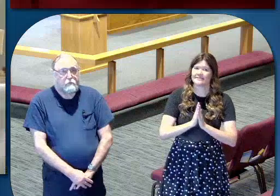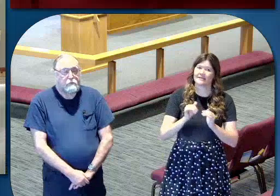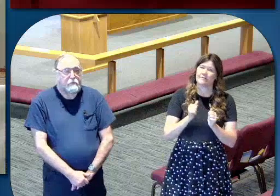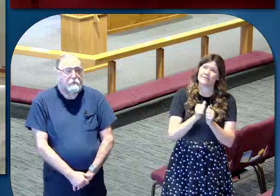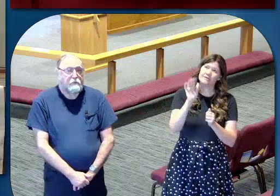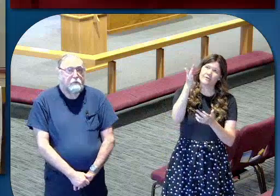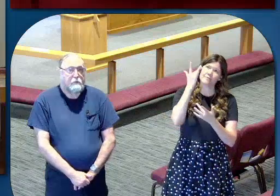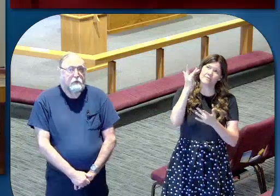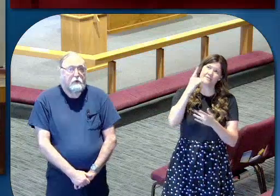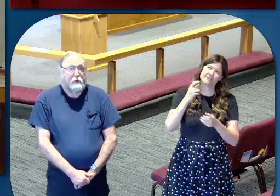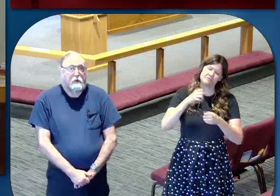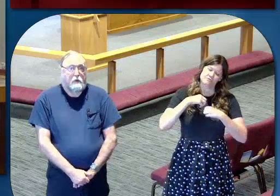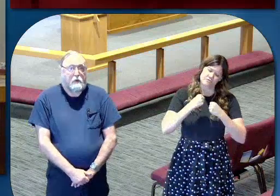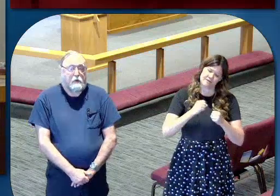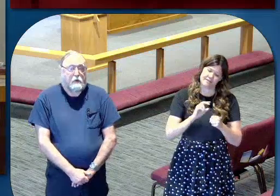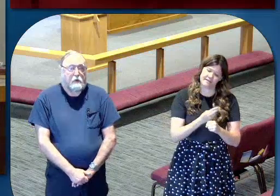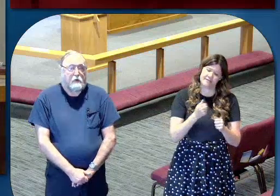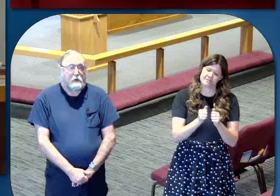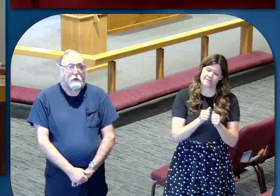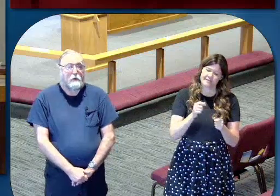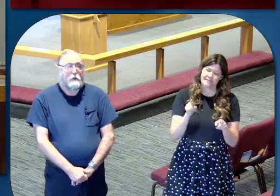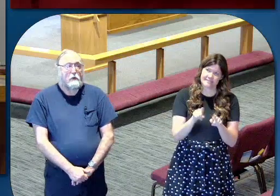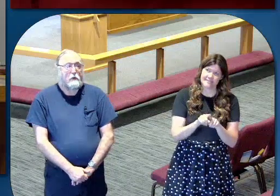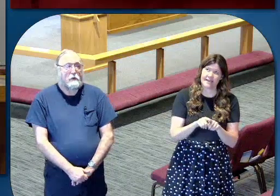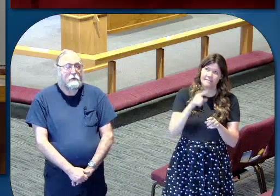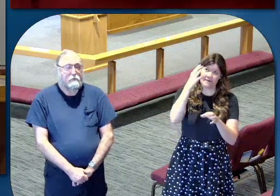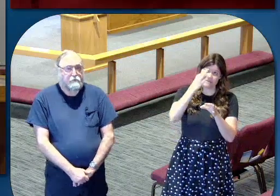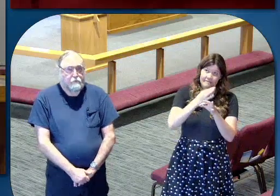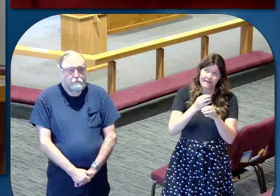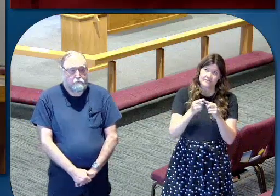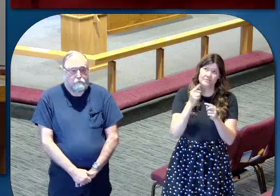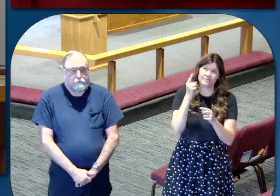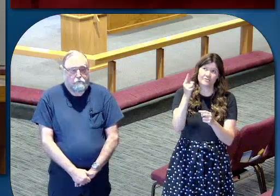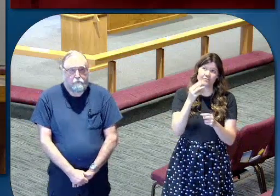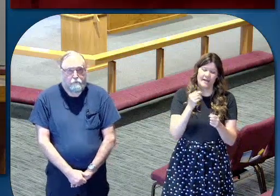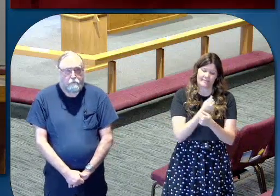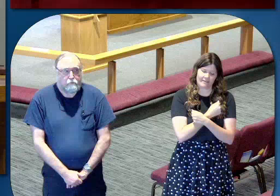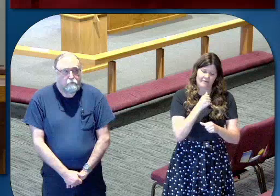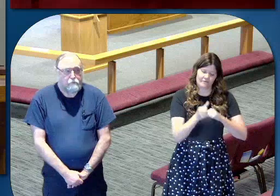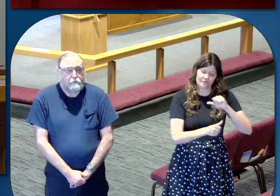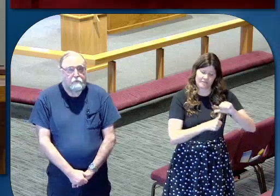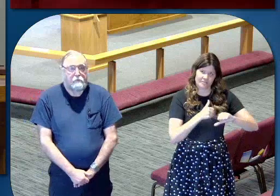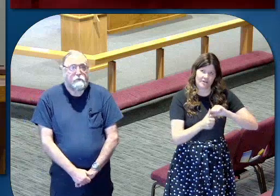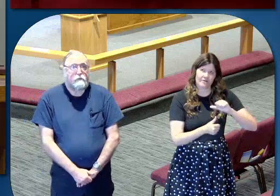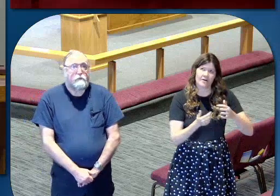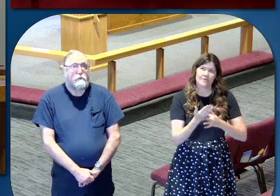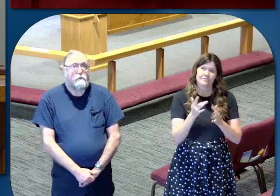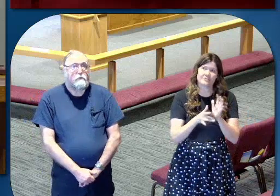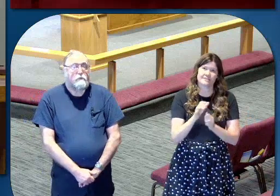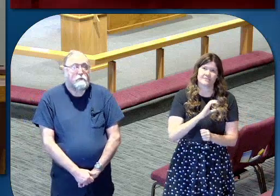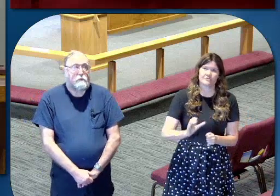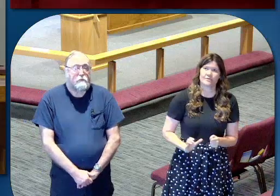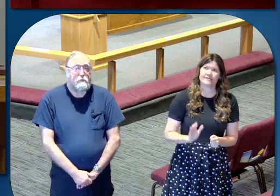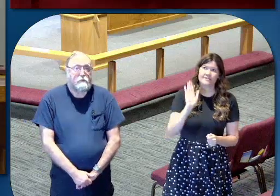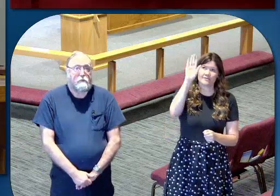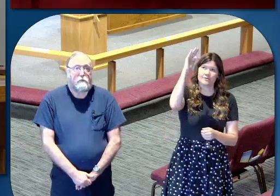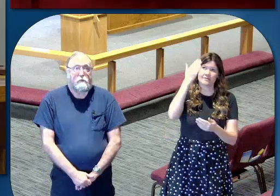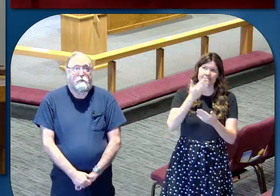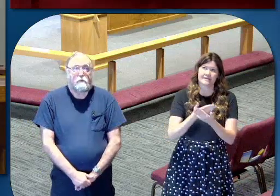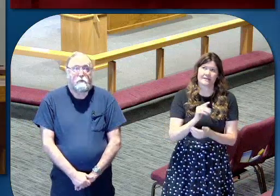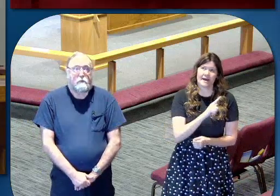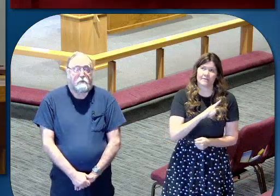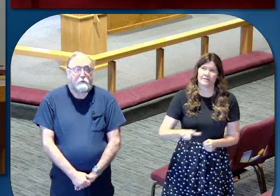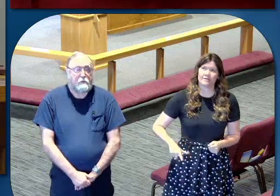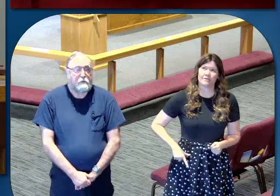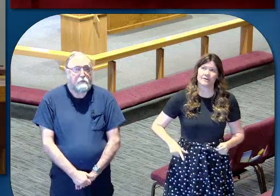you would strengthen us through the same, in faith toward you and in fervent love toward one another. Through Jesus Christ, your Son, our Lord, who